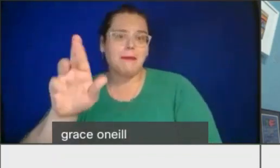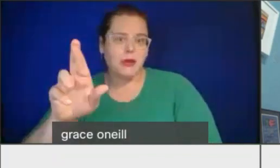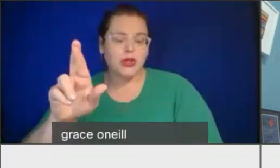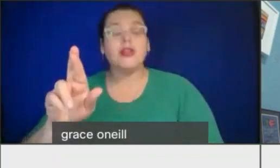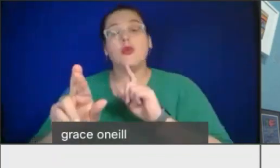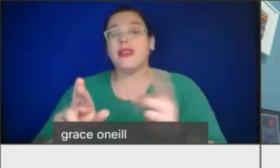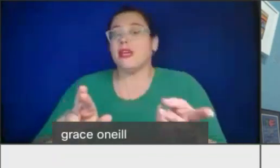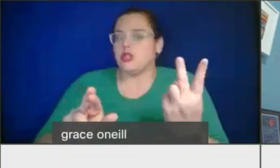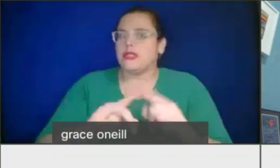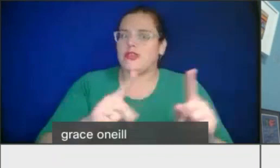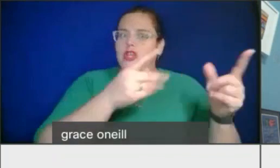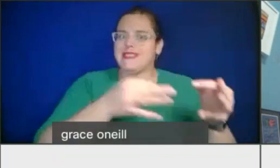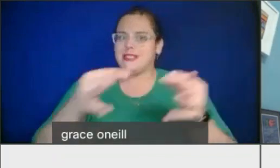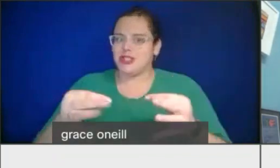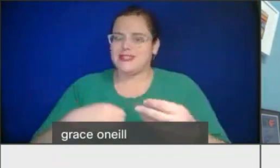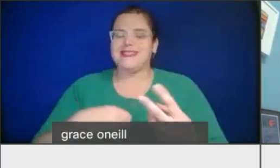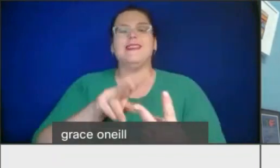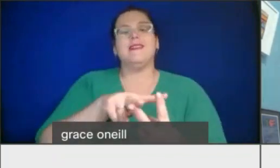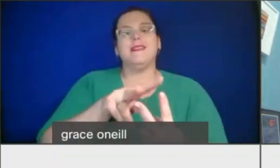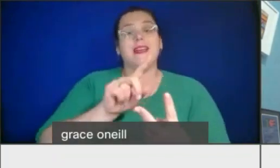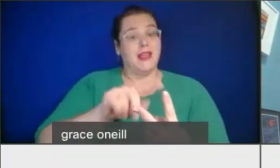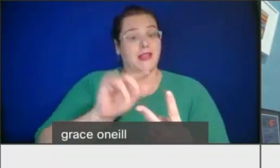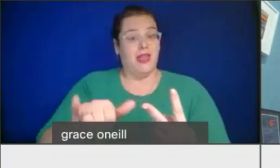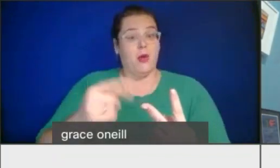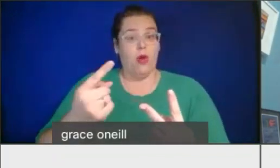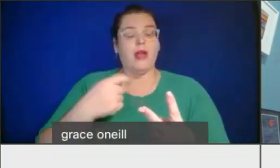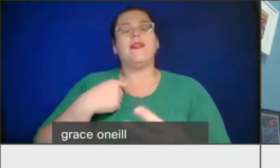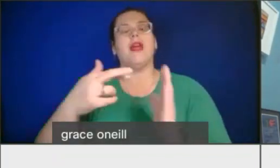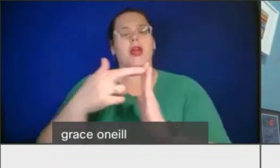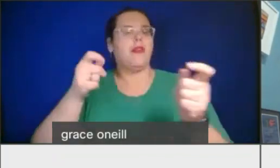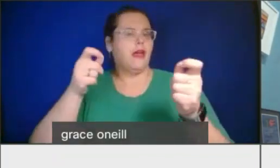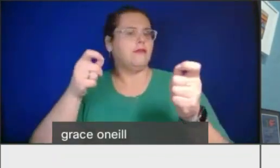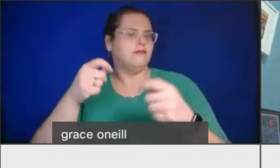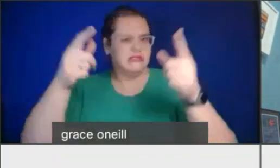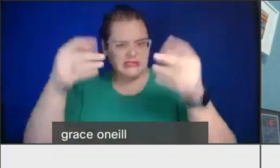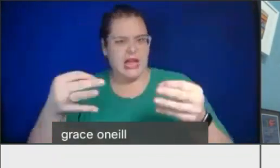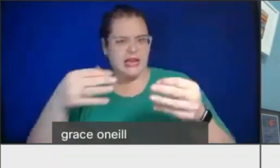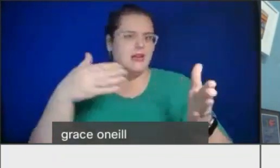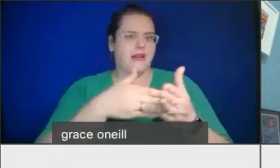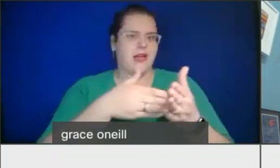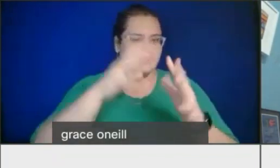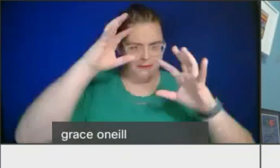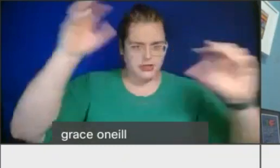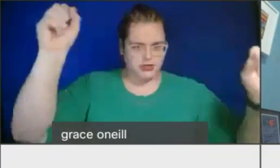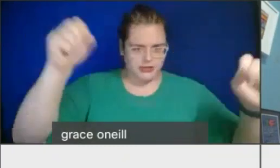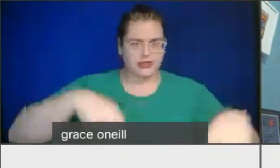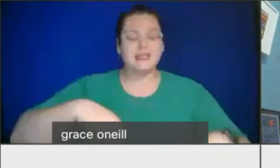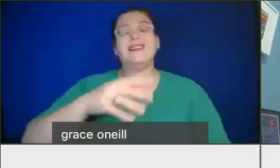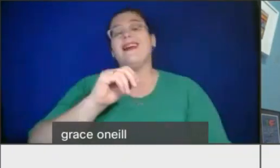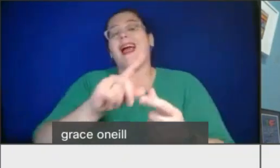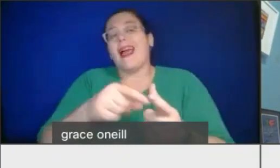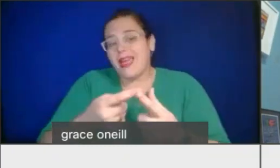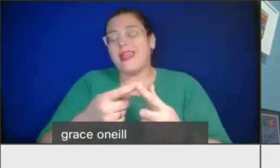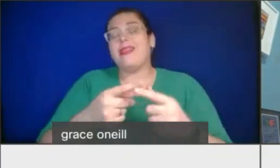and the one that gets all the play is the one where they ruled against the administration. And then they mention in passing